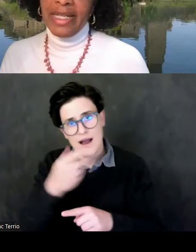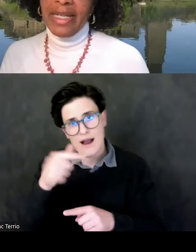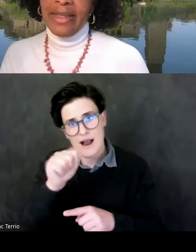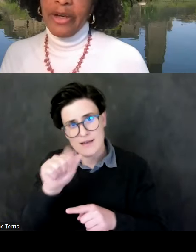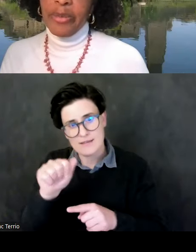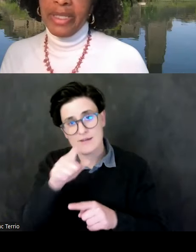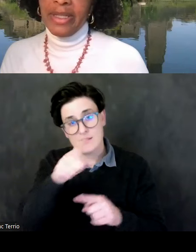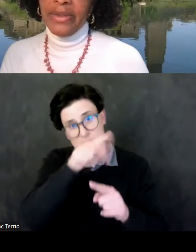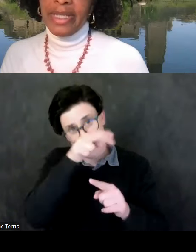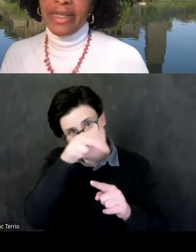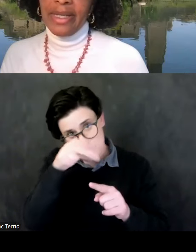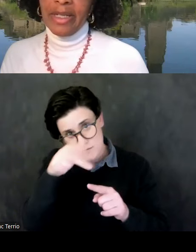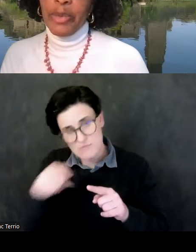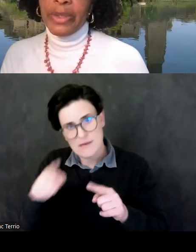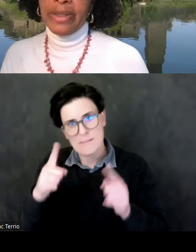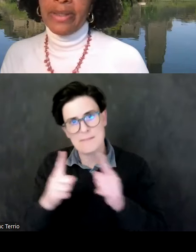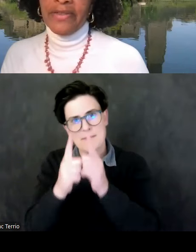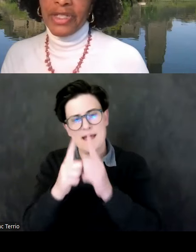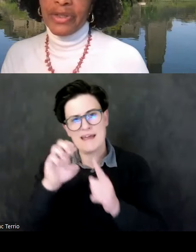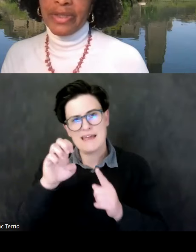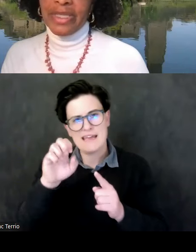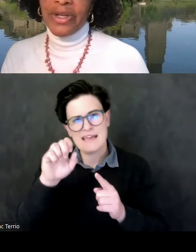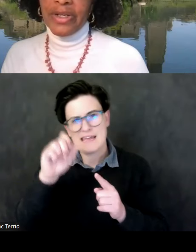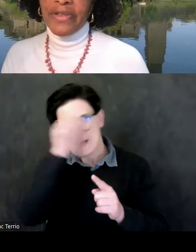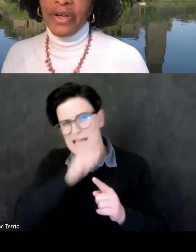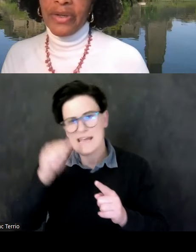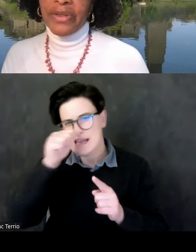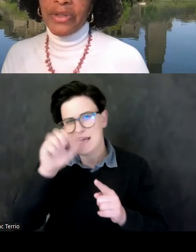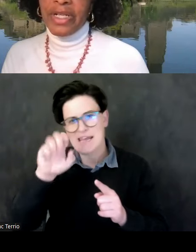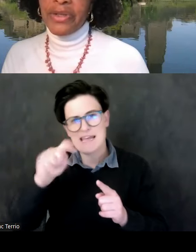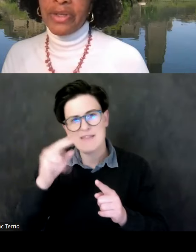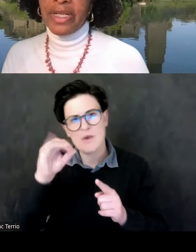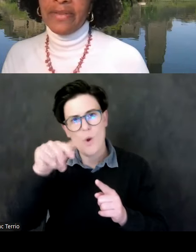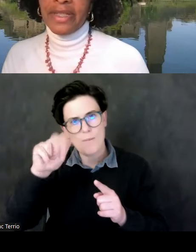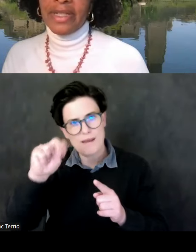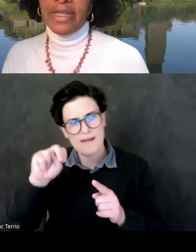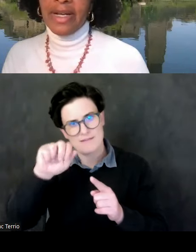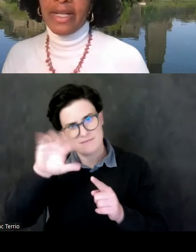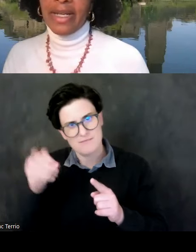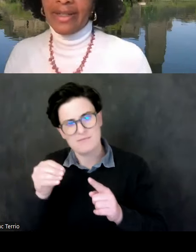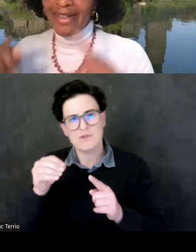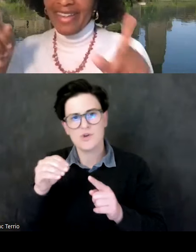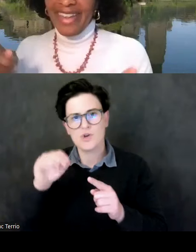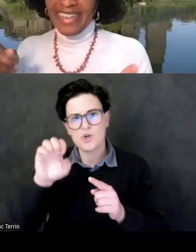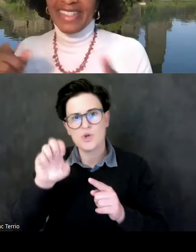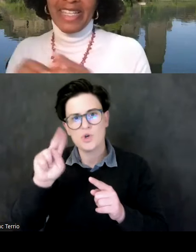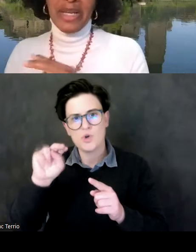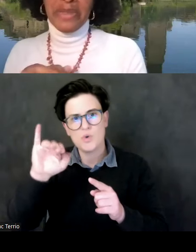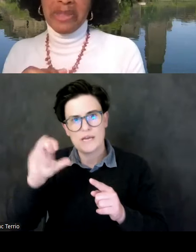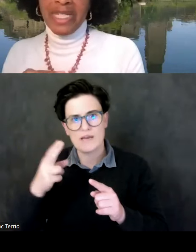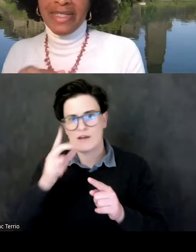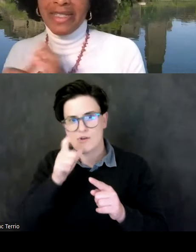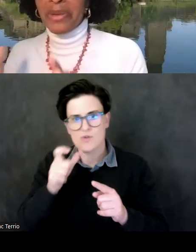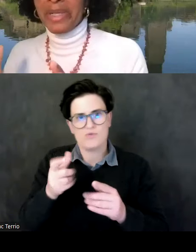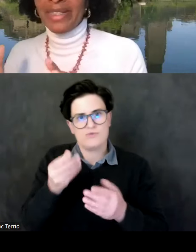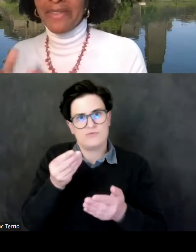met an Ethiopian eunuch, an important official in charge of all the treasury of the Kandake, and they say